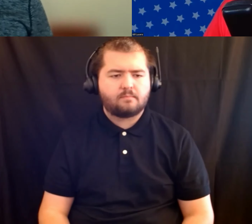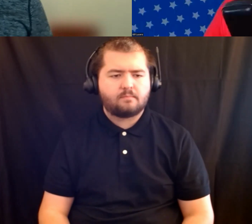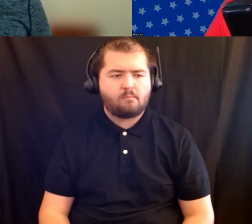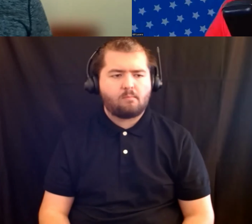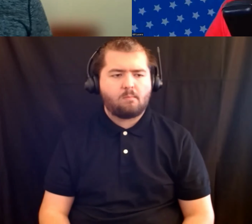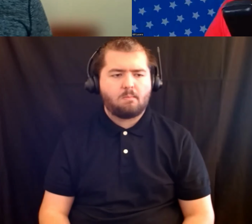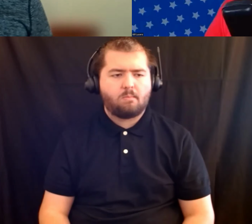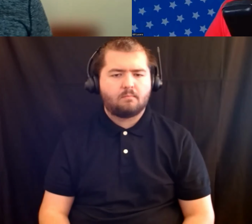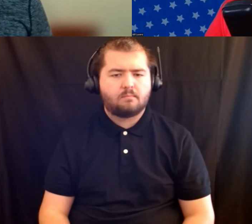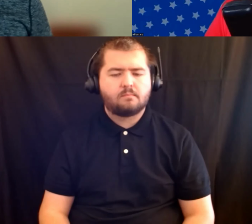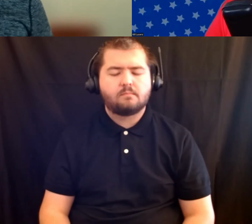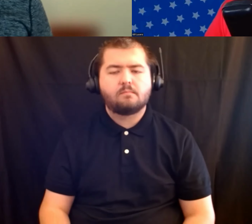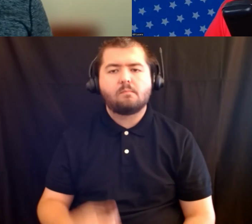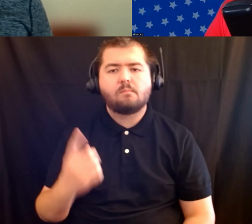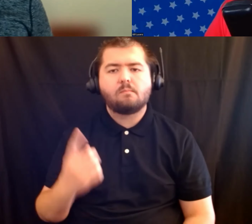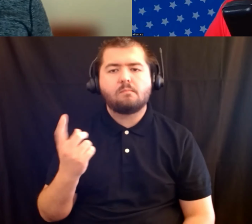So the question is,